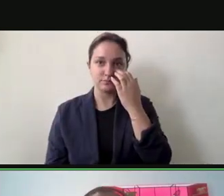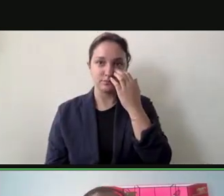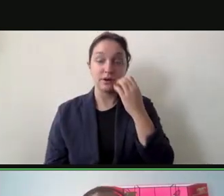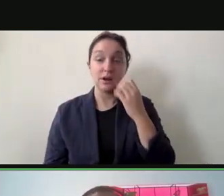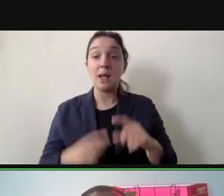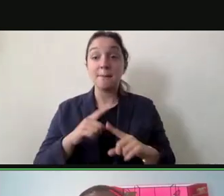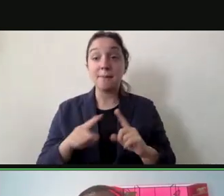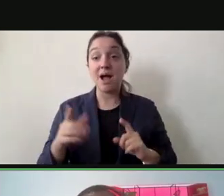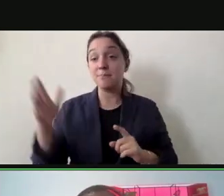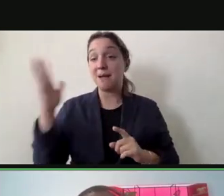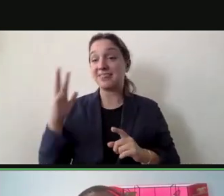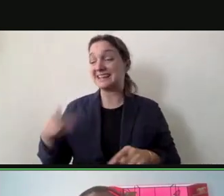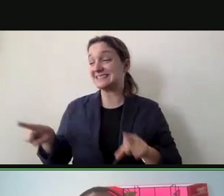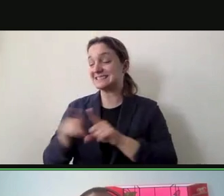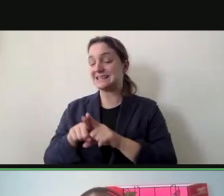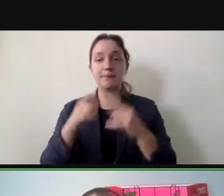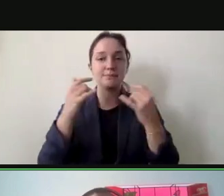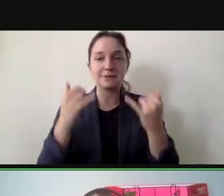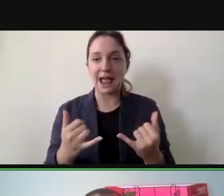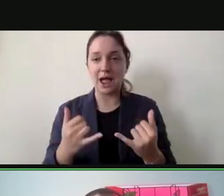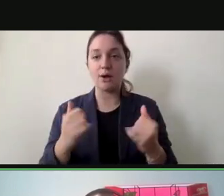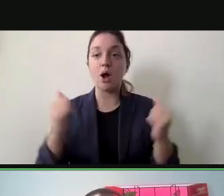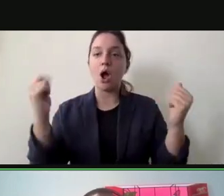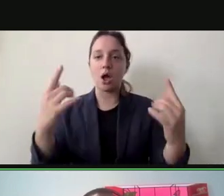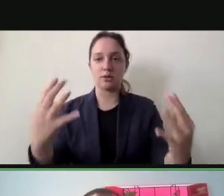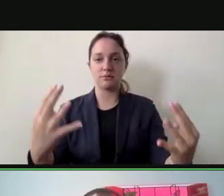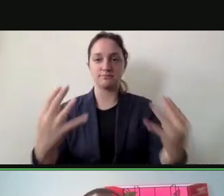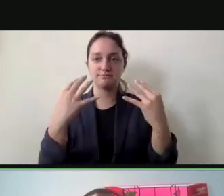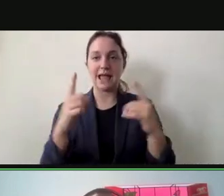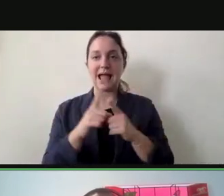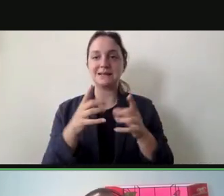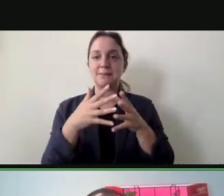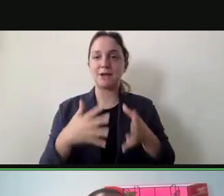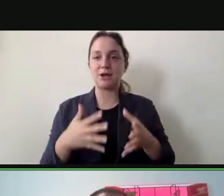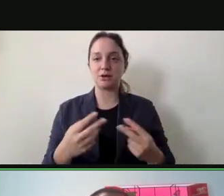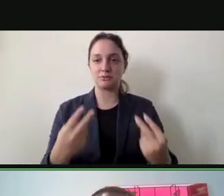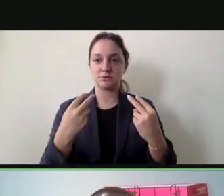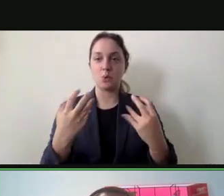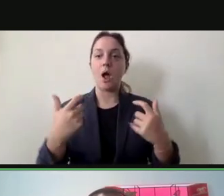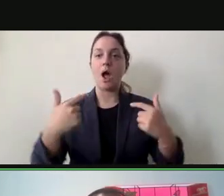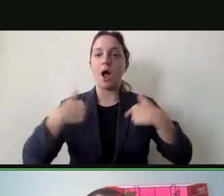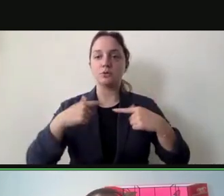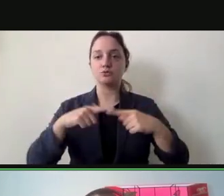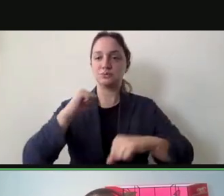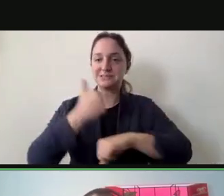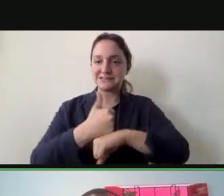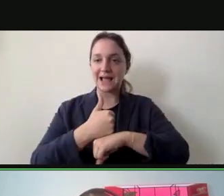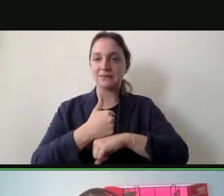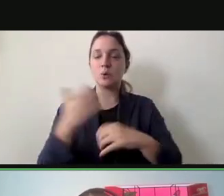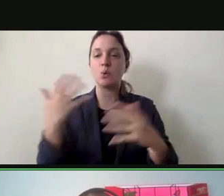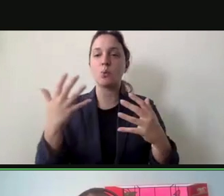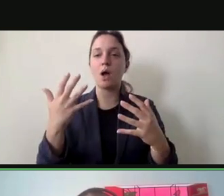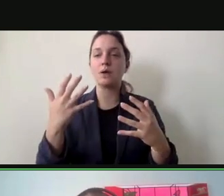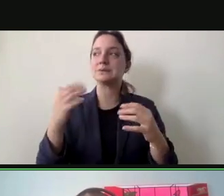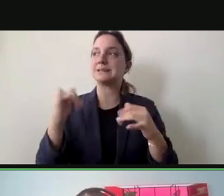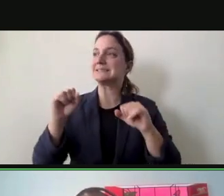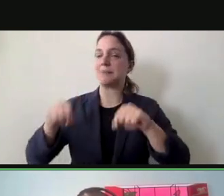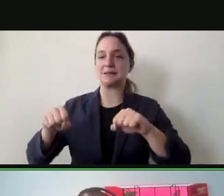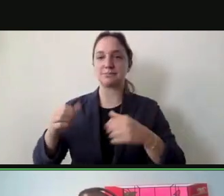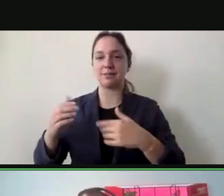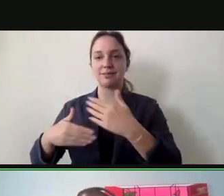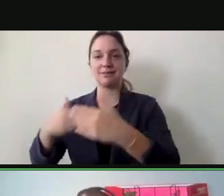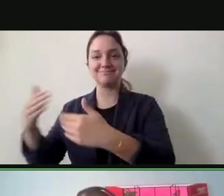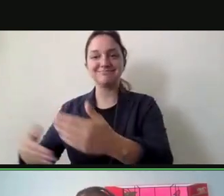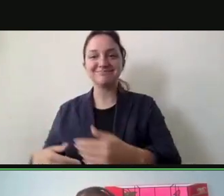to us, the Americans, to really set the tempo around what's possible to achieve in this